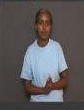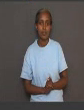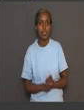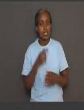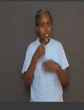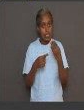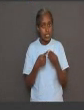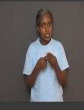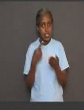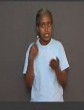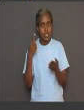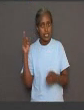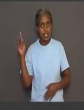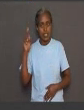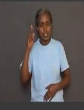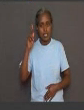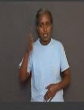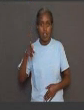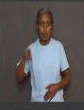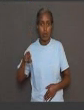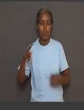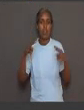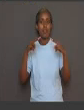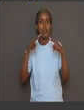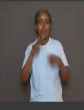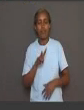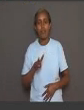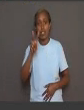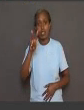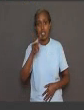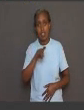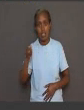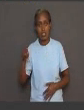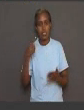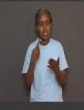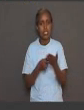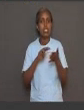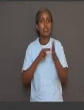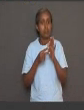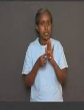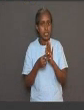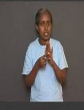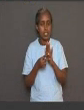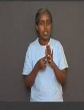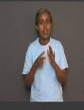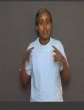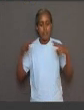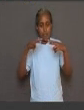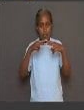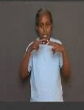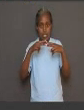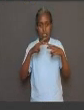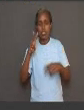Since this hyperbola has a vertical axis, this means that the vertices